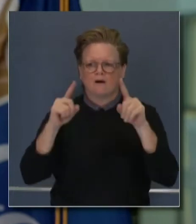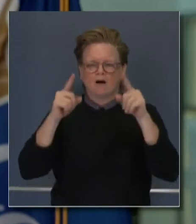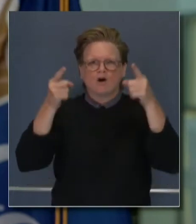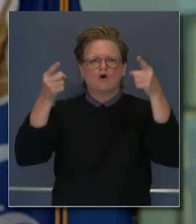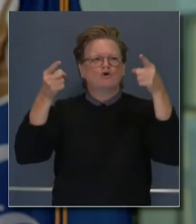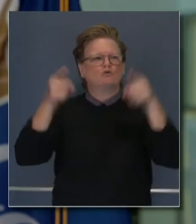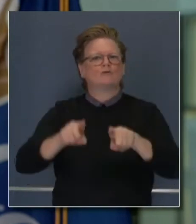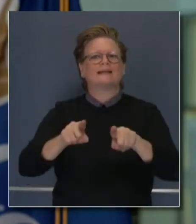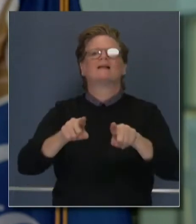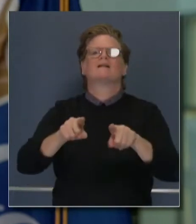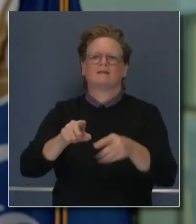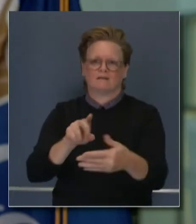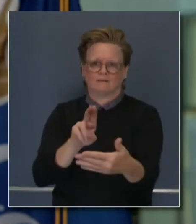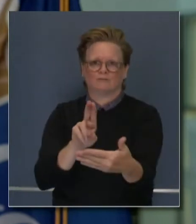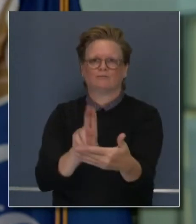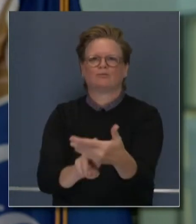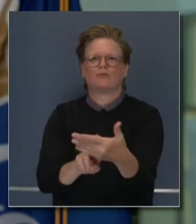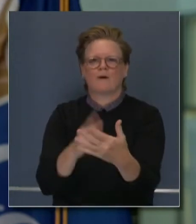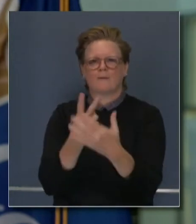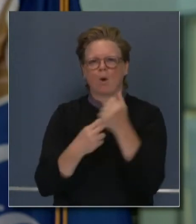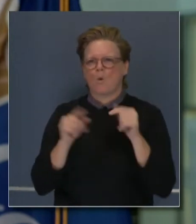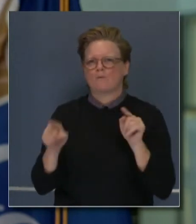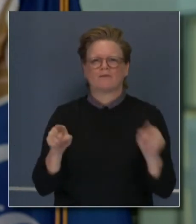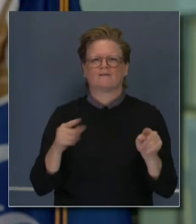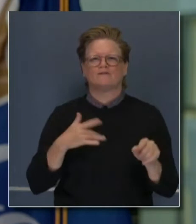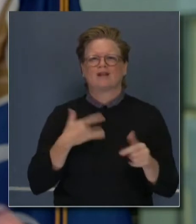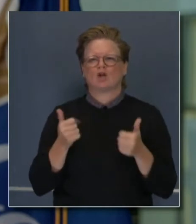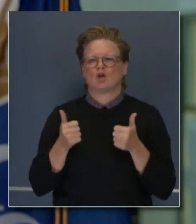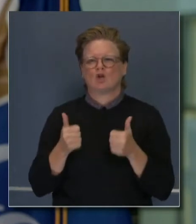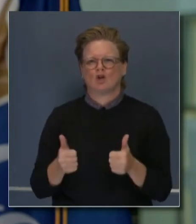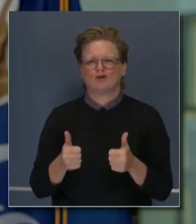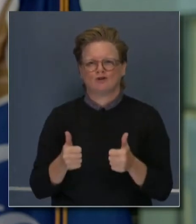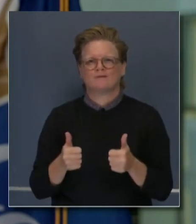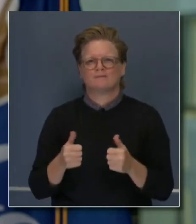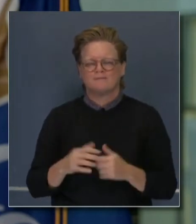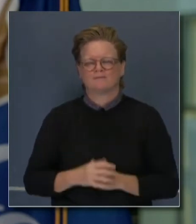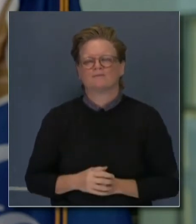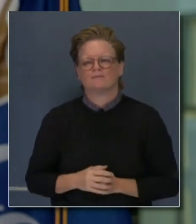With that, happy to answer any questions. Katie Orr, KQED.